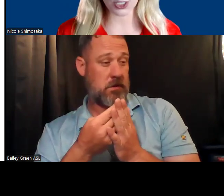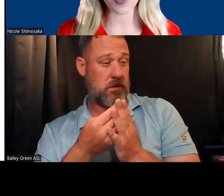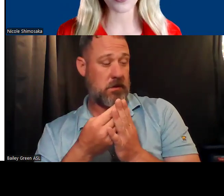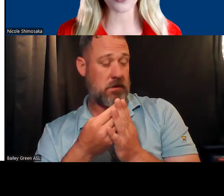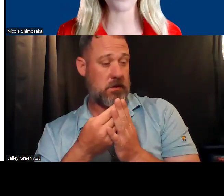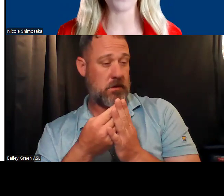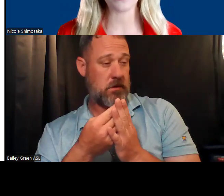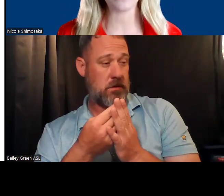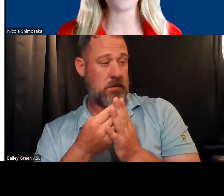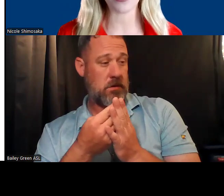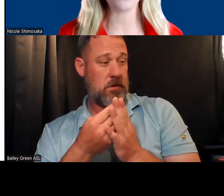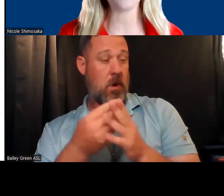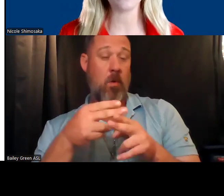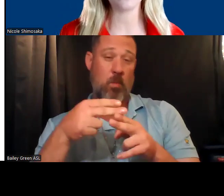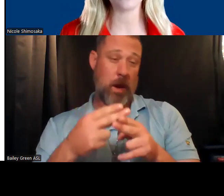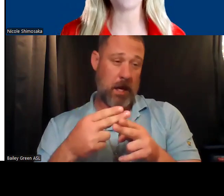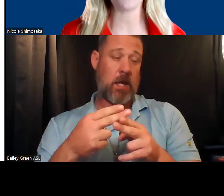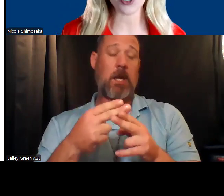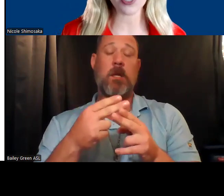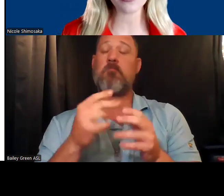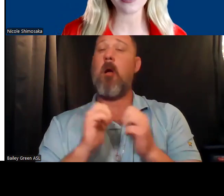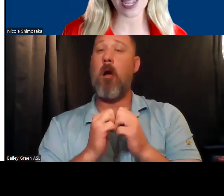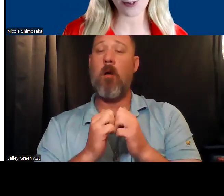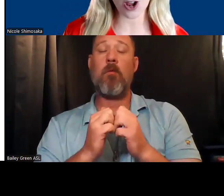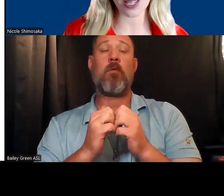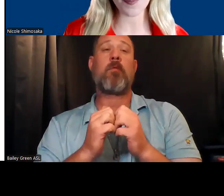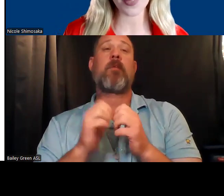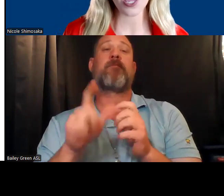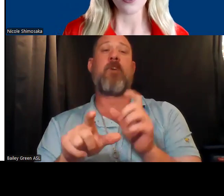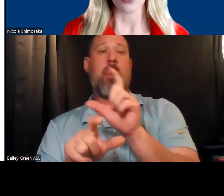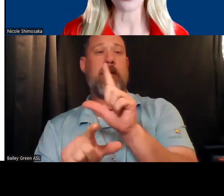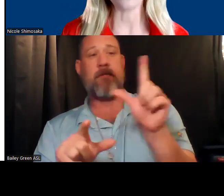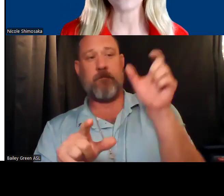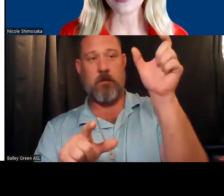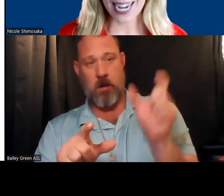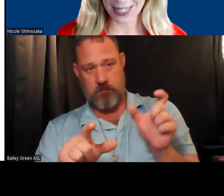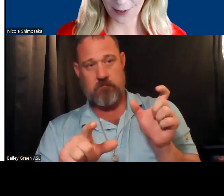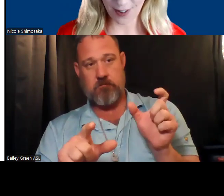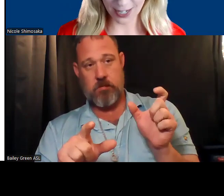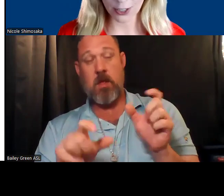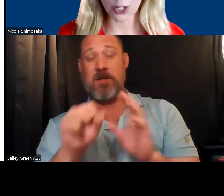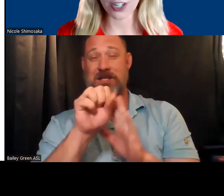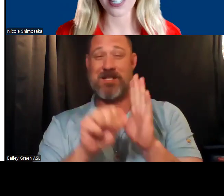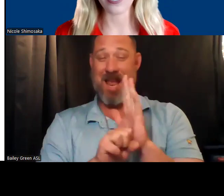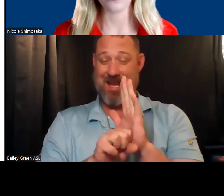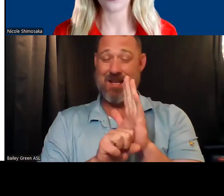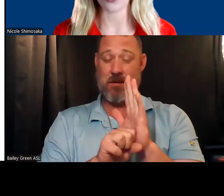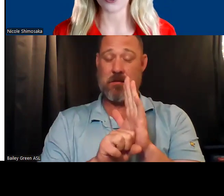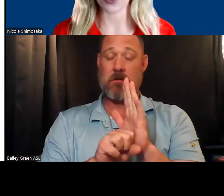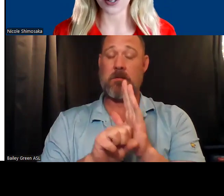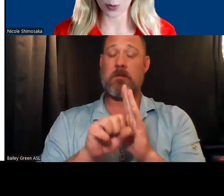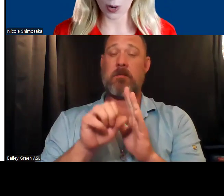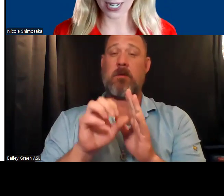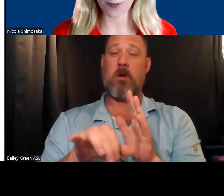and factored using the farthest left column. Our state factors currently